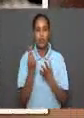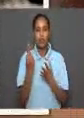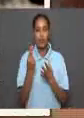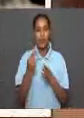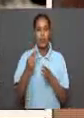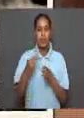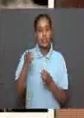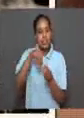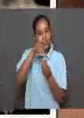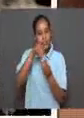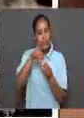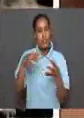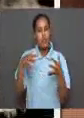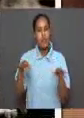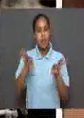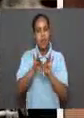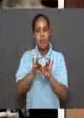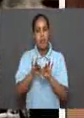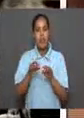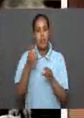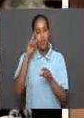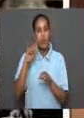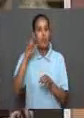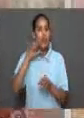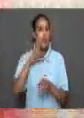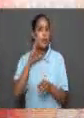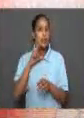motor vehicles increased demand for rubber.